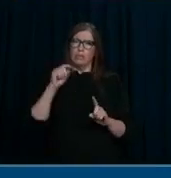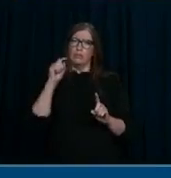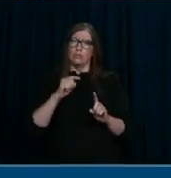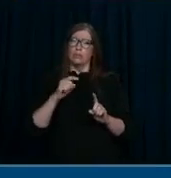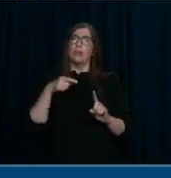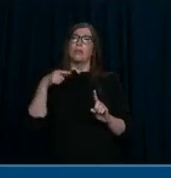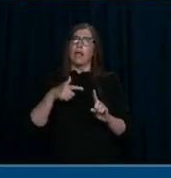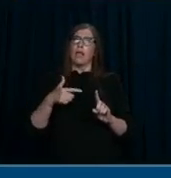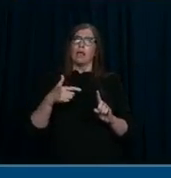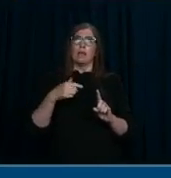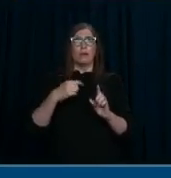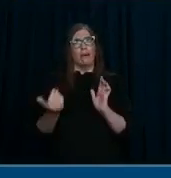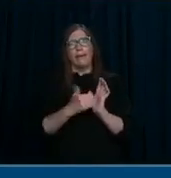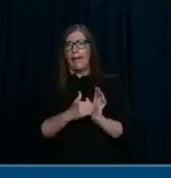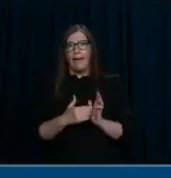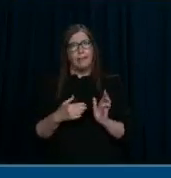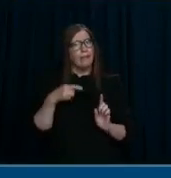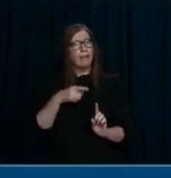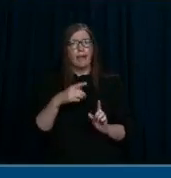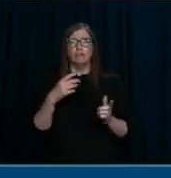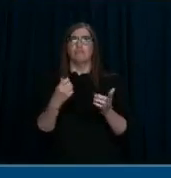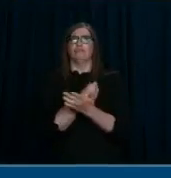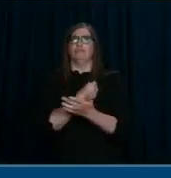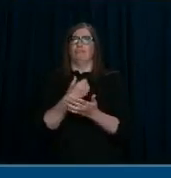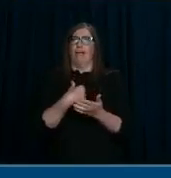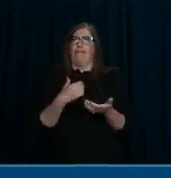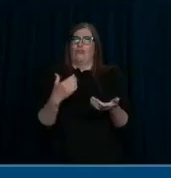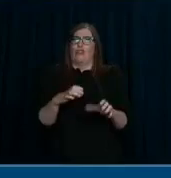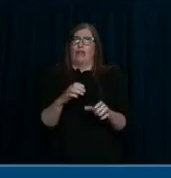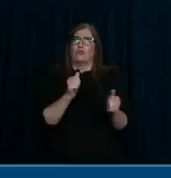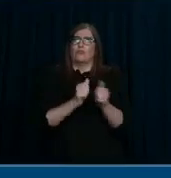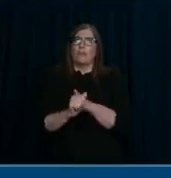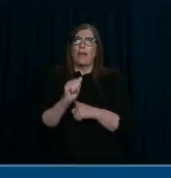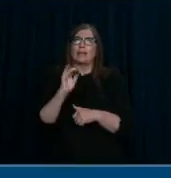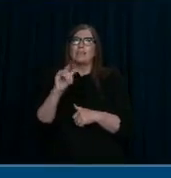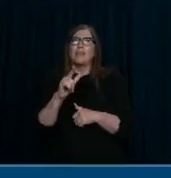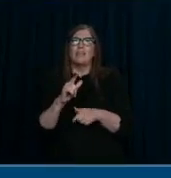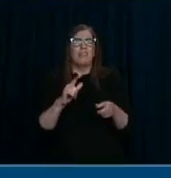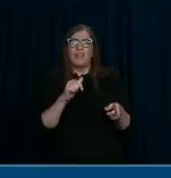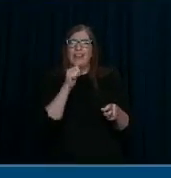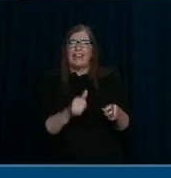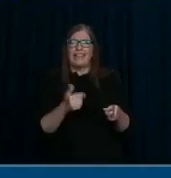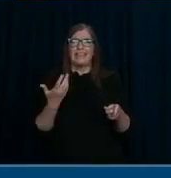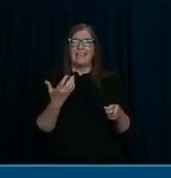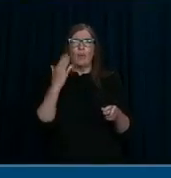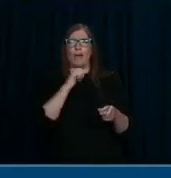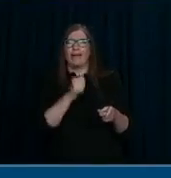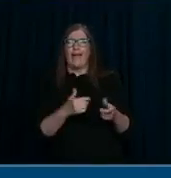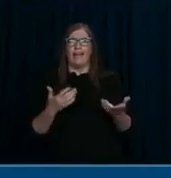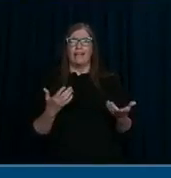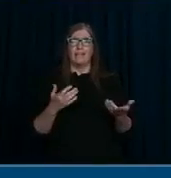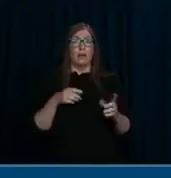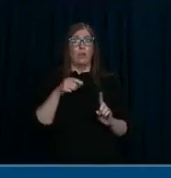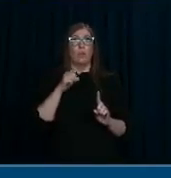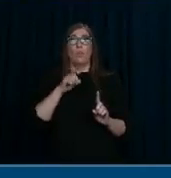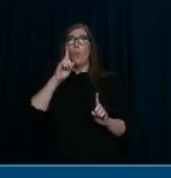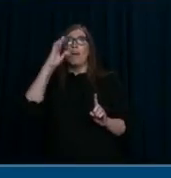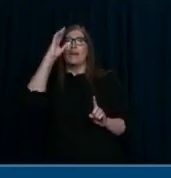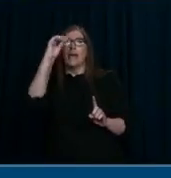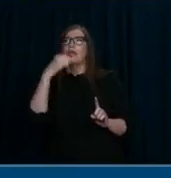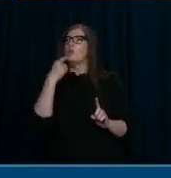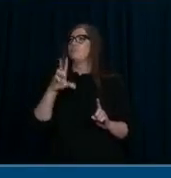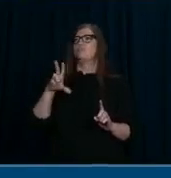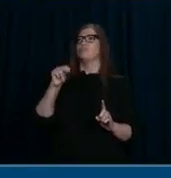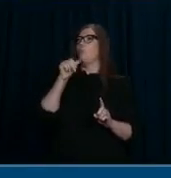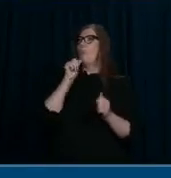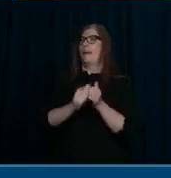have once again had an opportunity to pass a bill, and they didn't. Why didn't they? Because one guy told them not